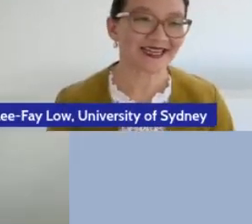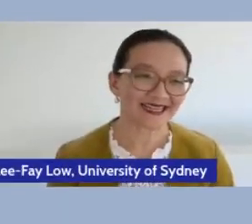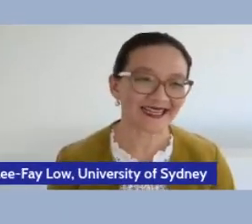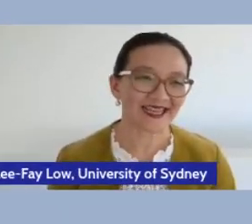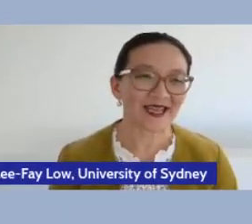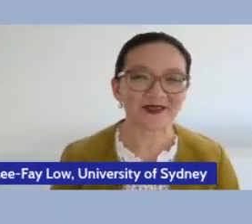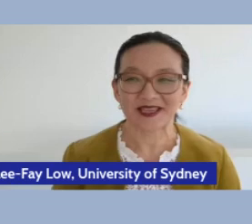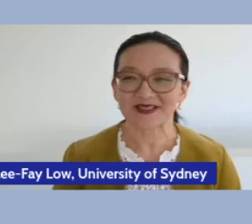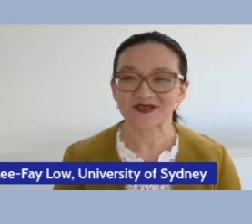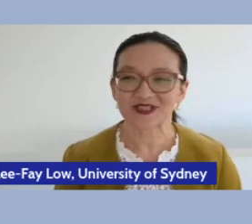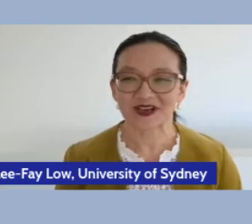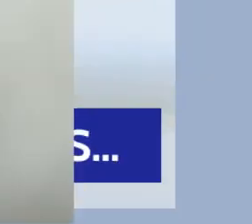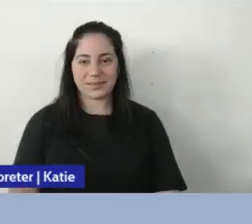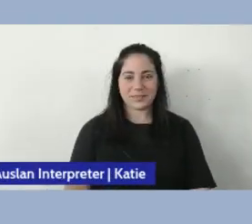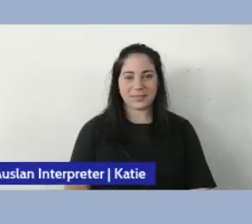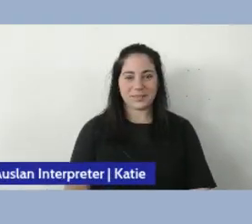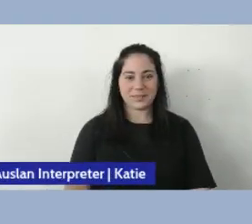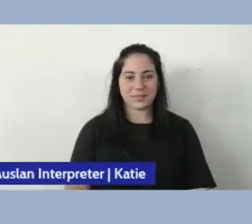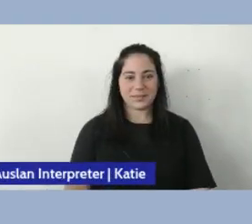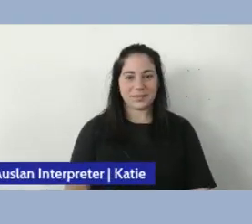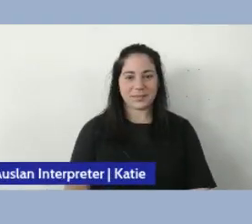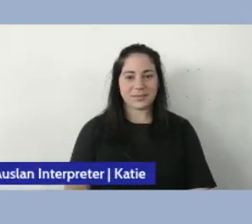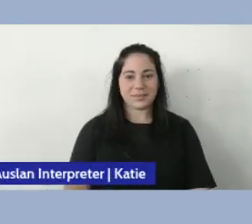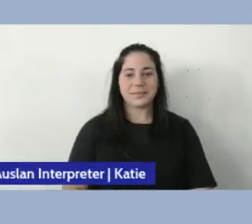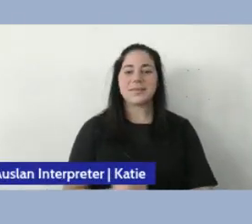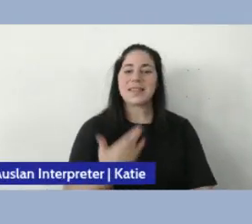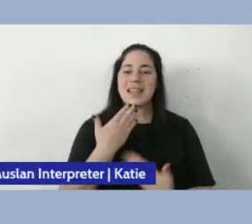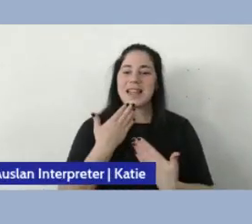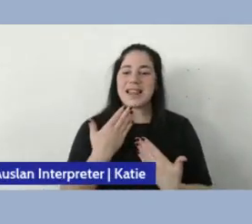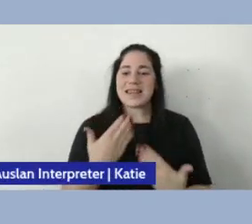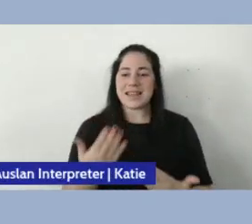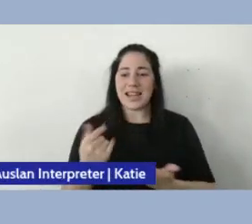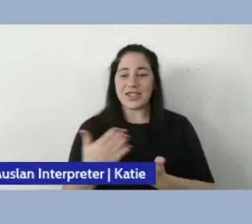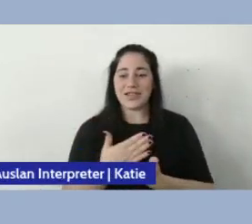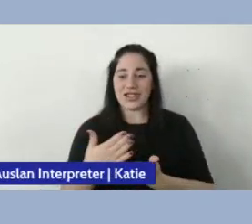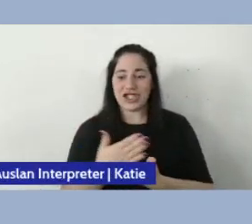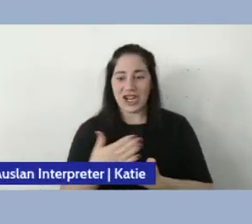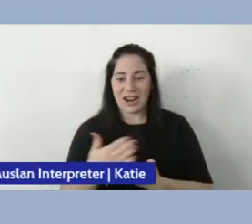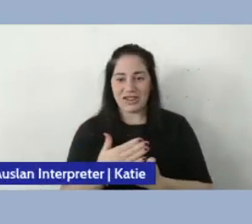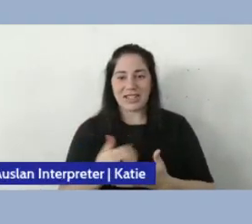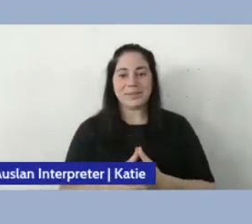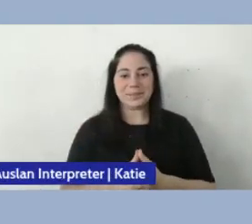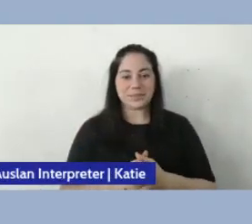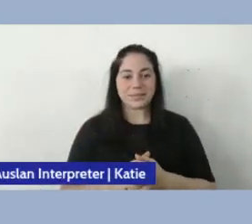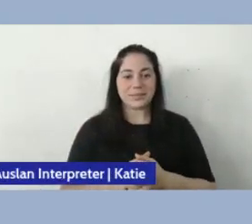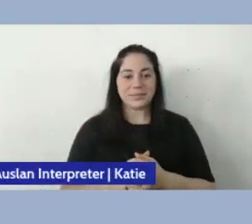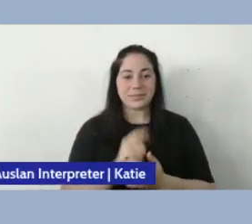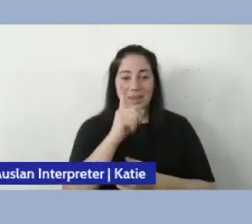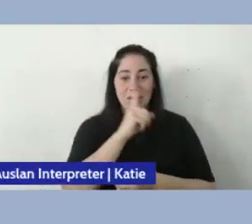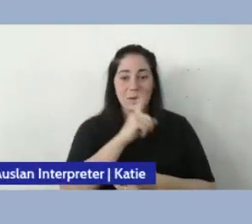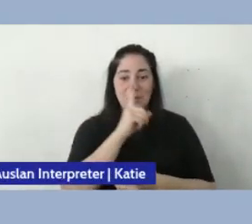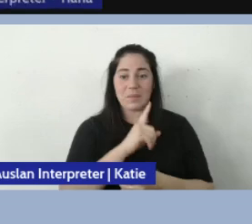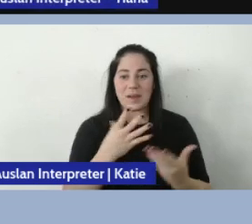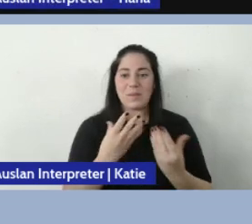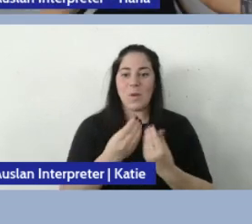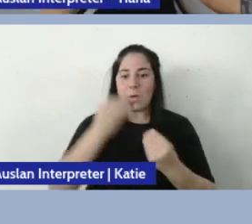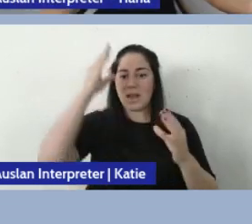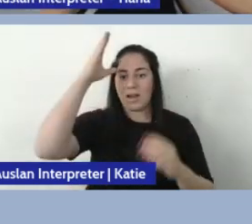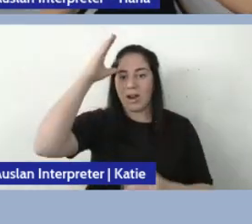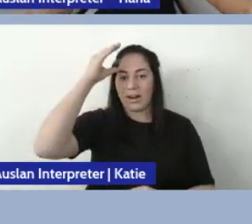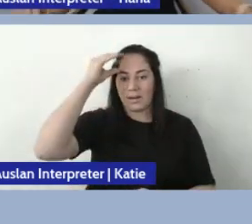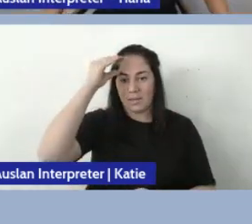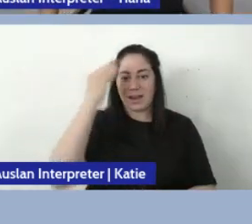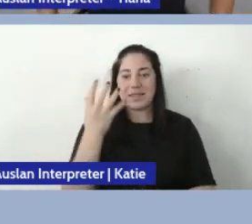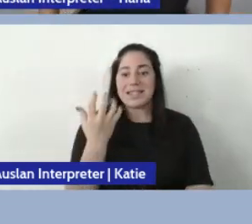Thanks, Mark. Thanks for sharing those communication difficulties that people with cognitive impairment sometimes have, and why it's